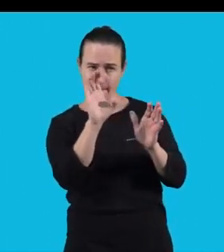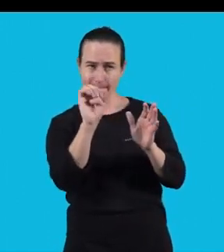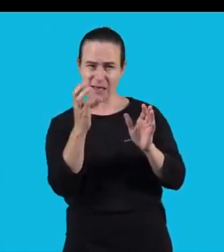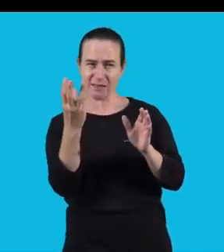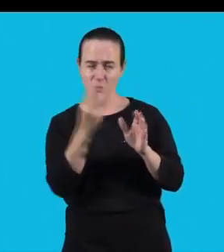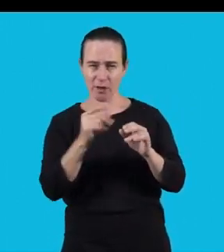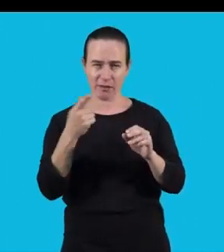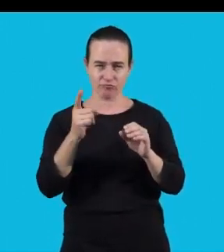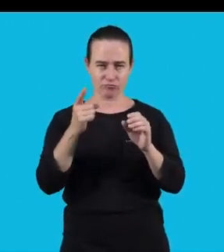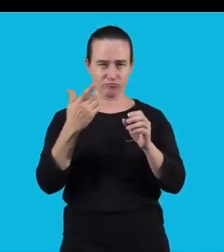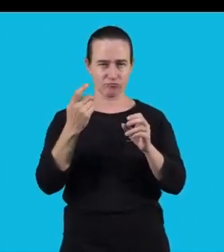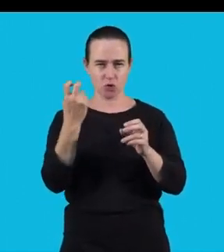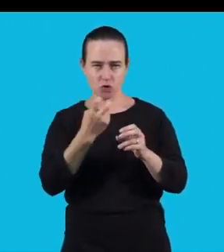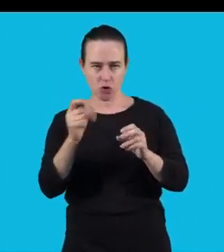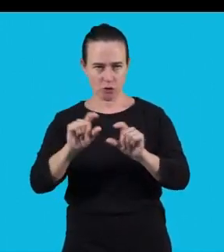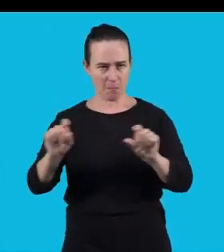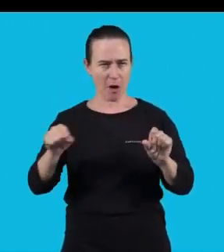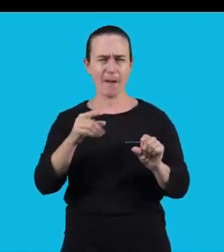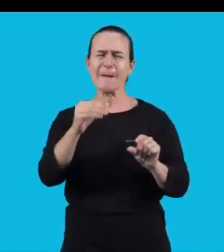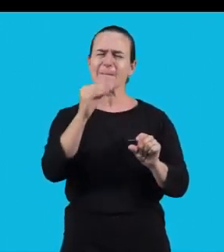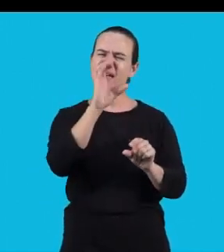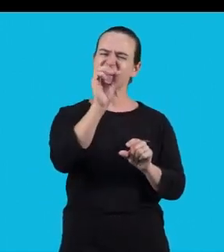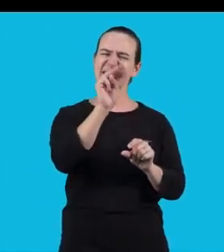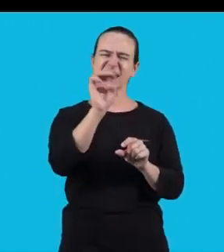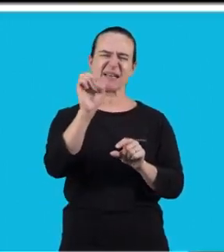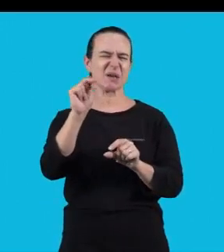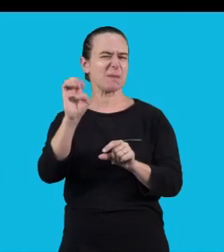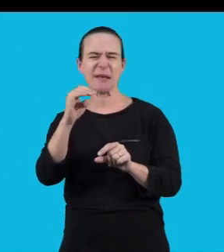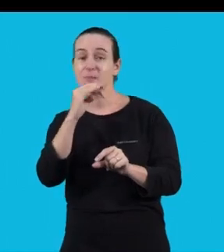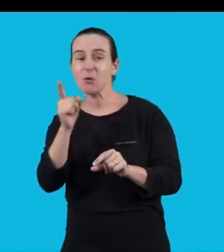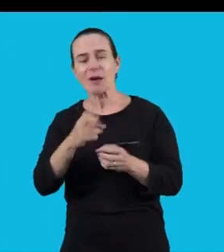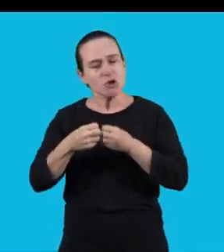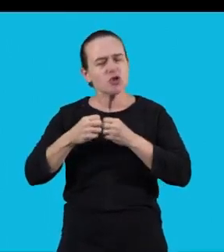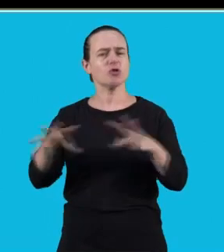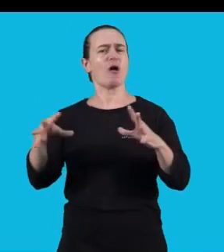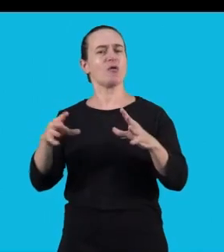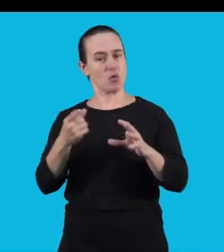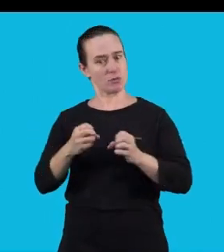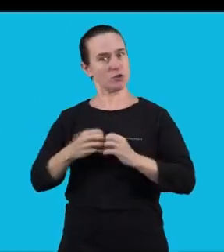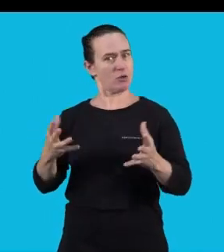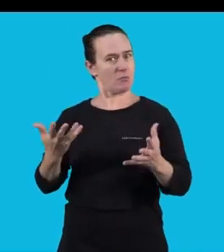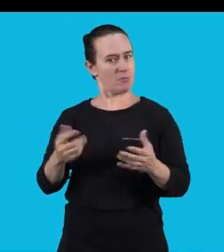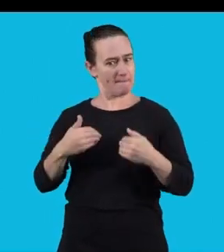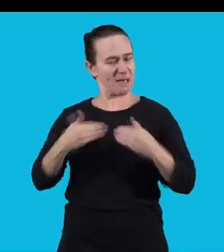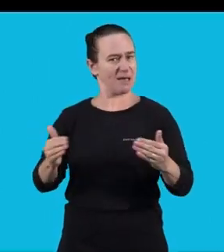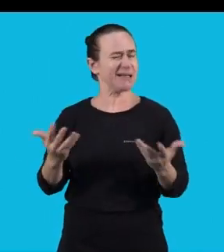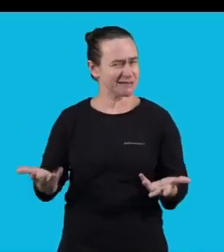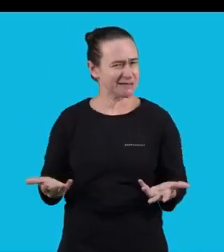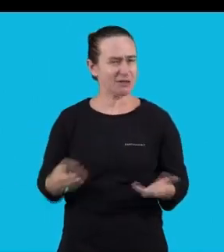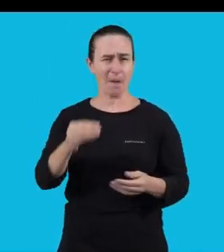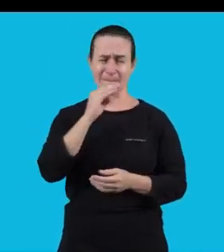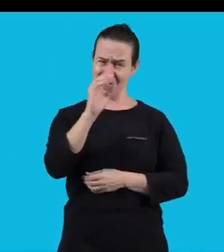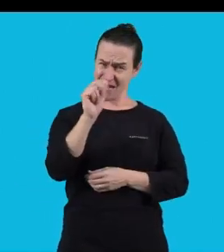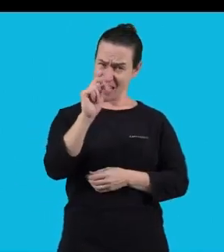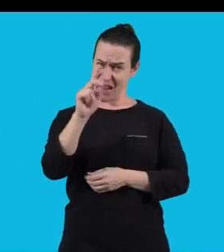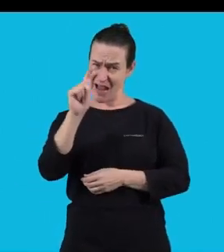search bar. So here commences means starts or begins, and we are looking for an antonym, and that would then